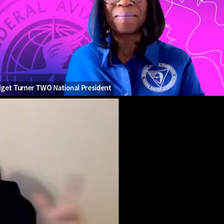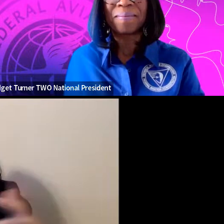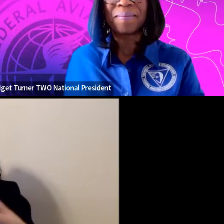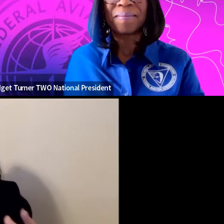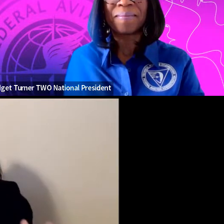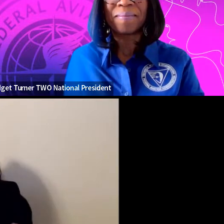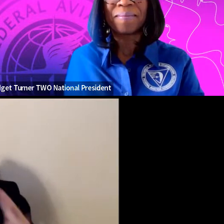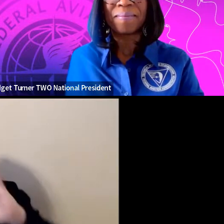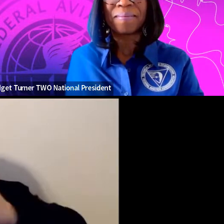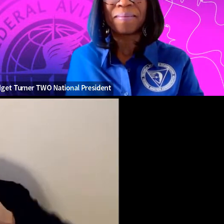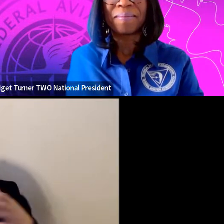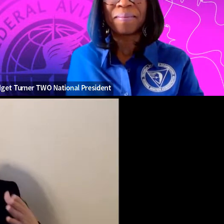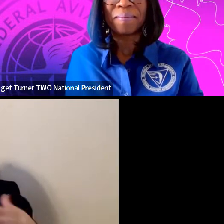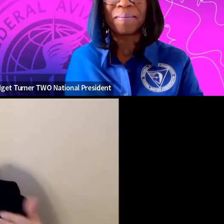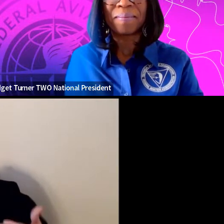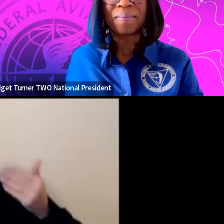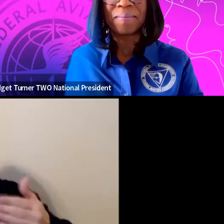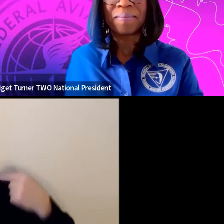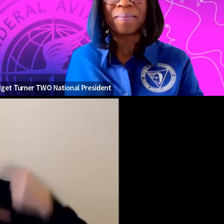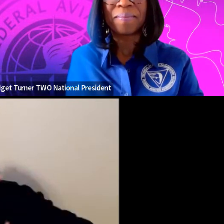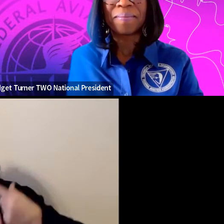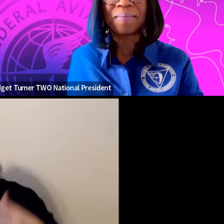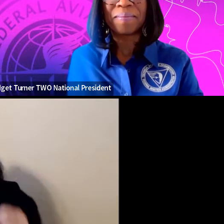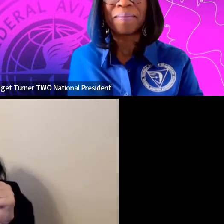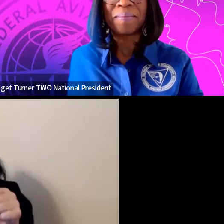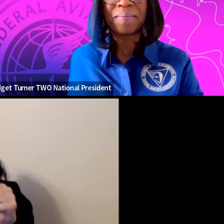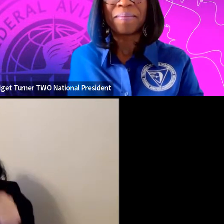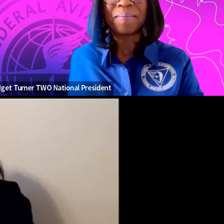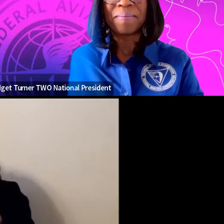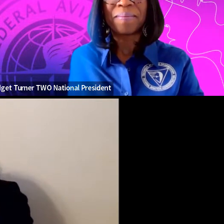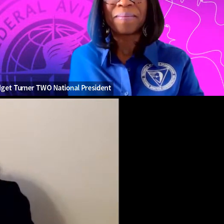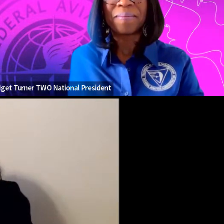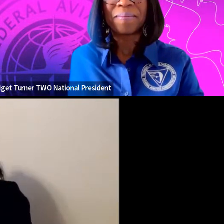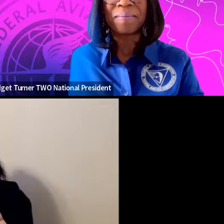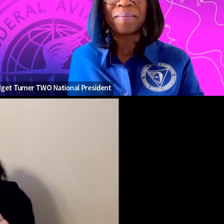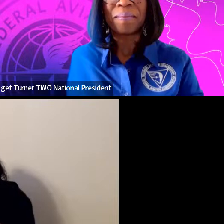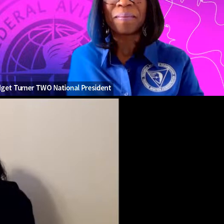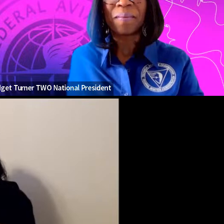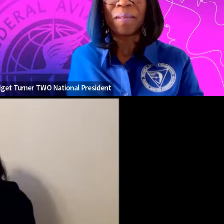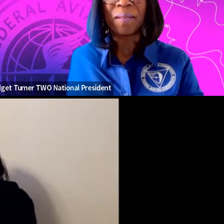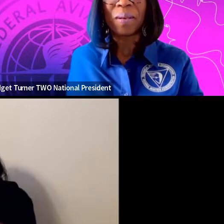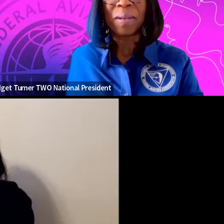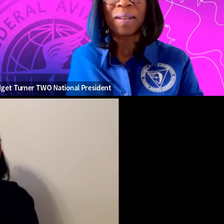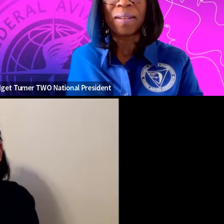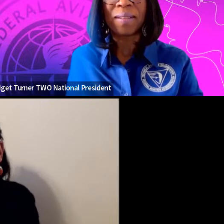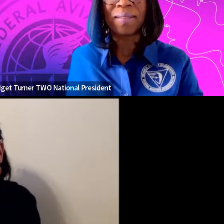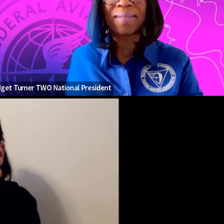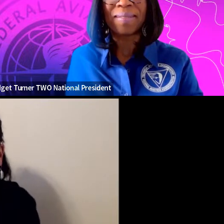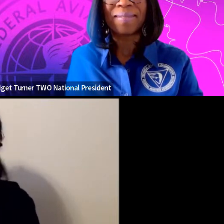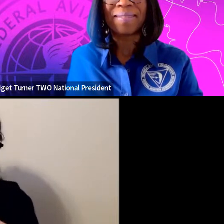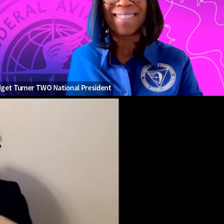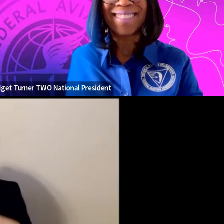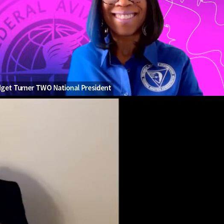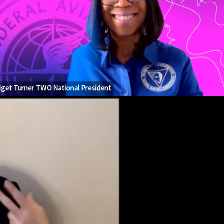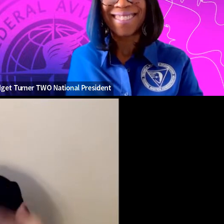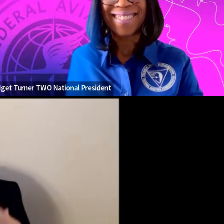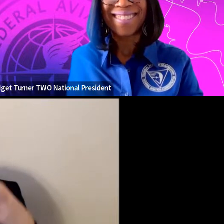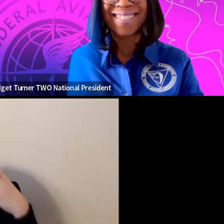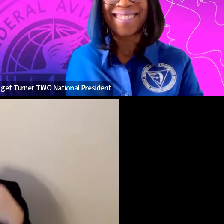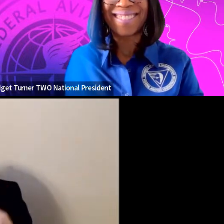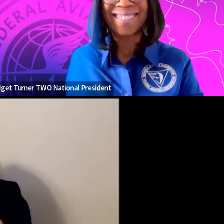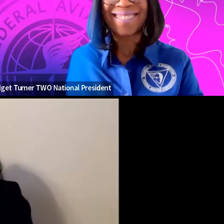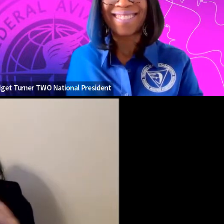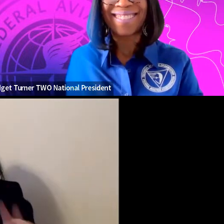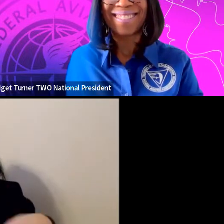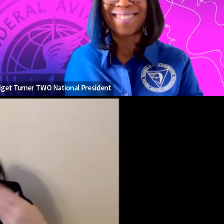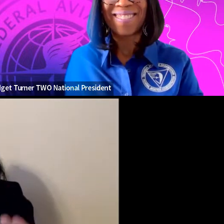next generations to come. Perseverance, dedication, probably a little attitude, which I like to call passion, have provided